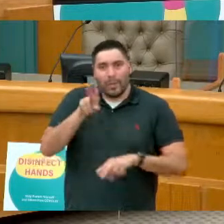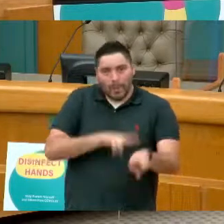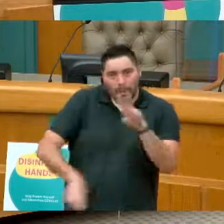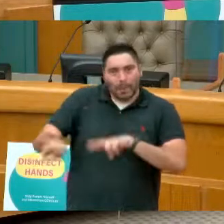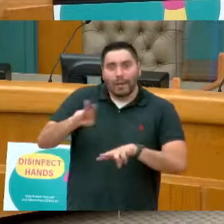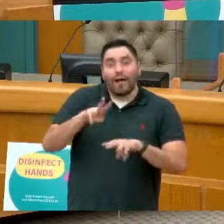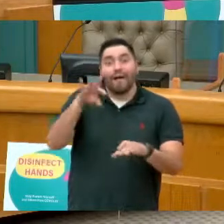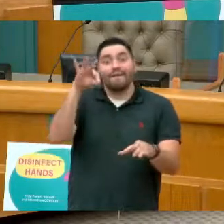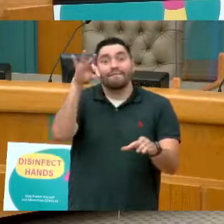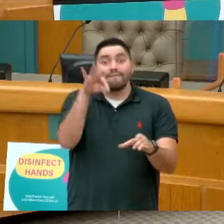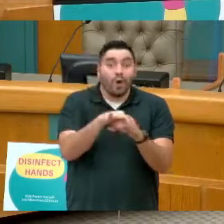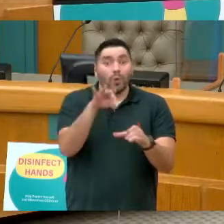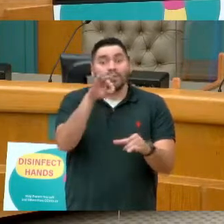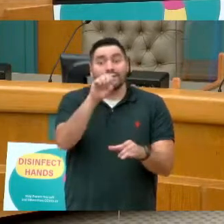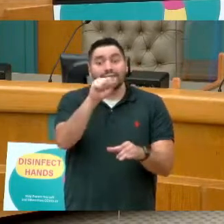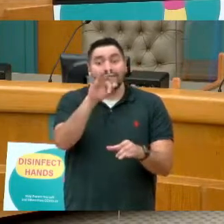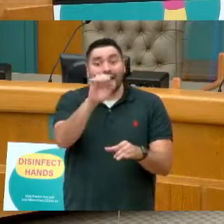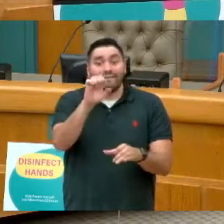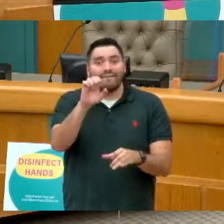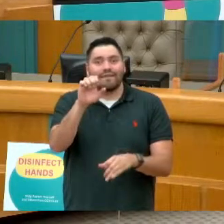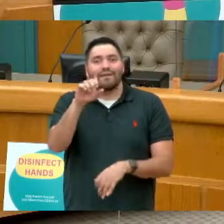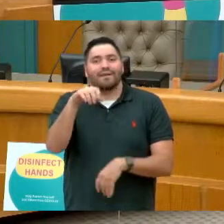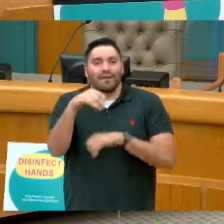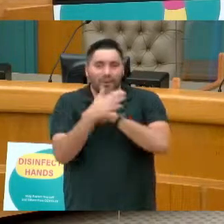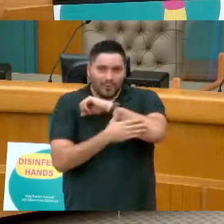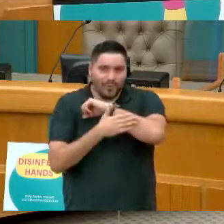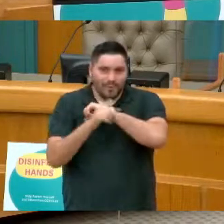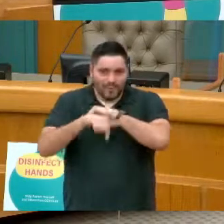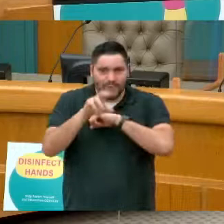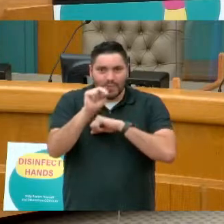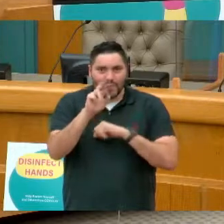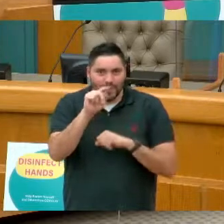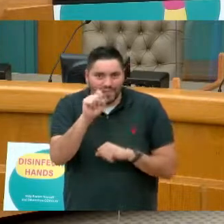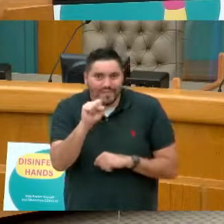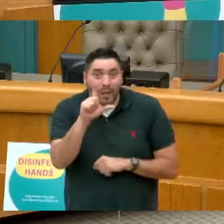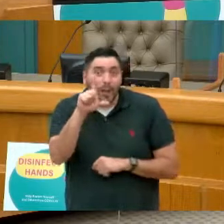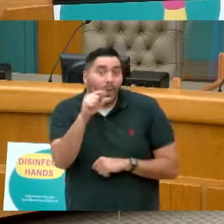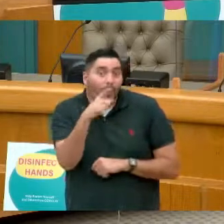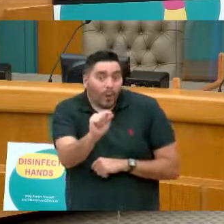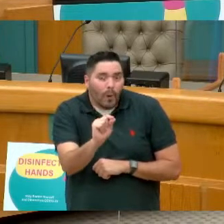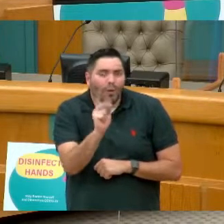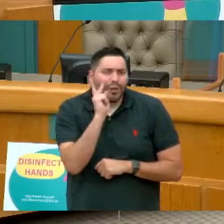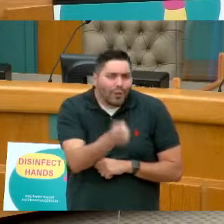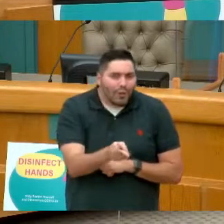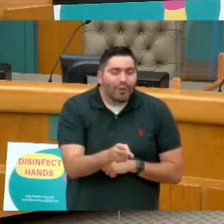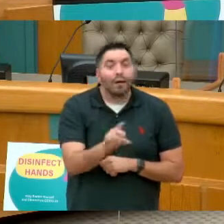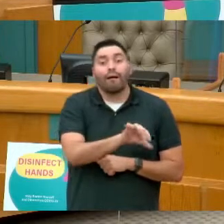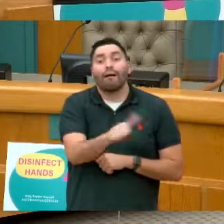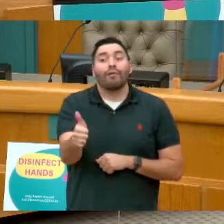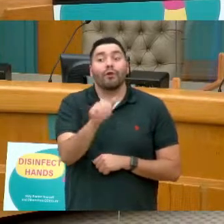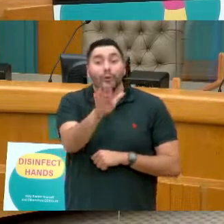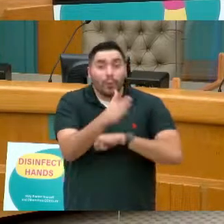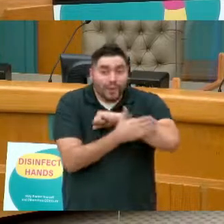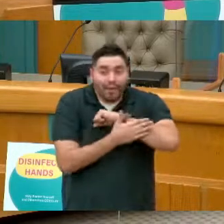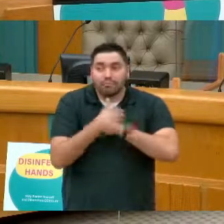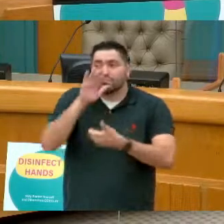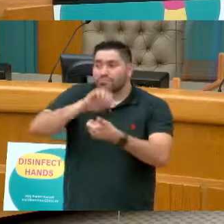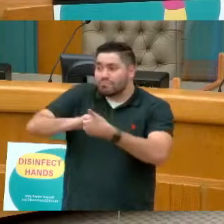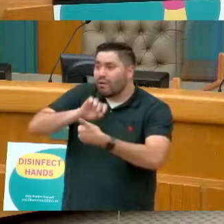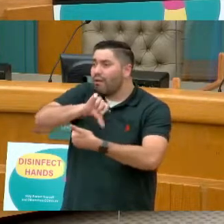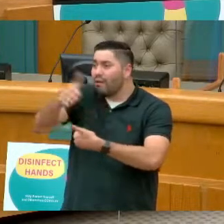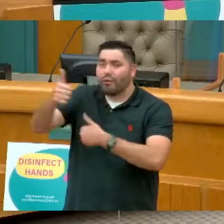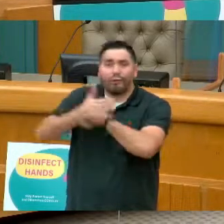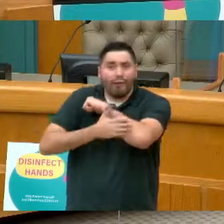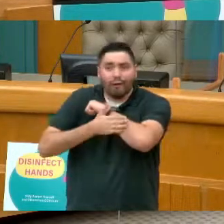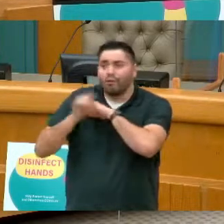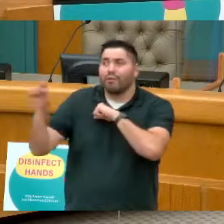And although the county clerk will inform you that it is not you do not have to wear the mask, from public health's perspective, it's our job, it's our